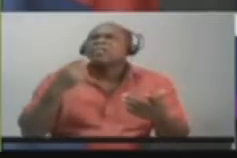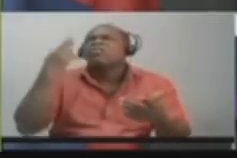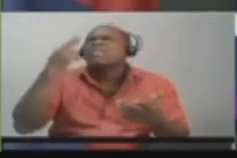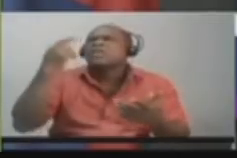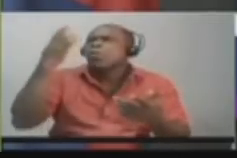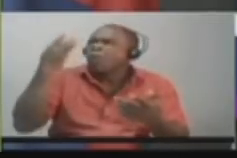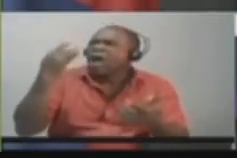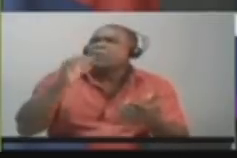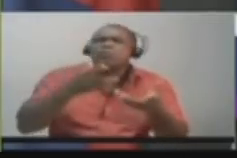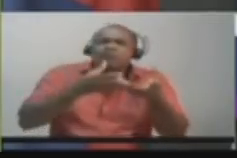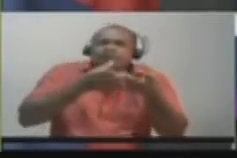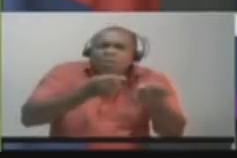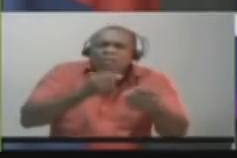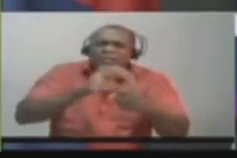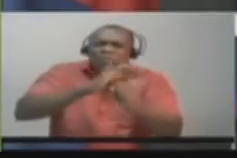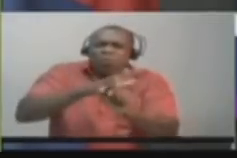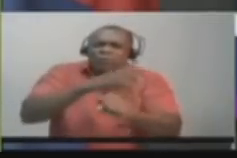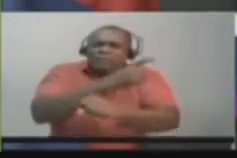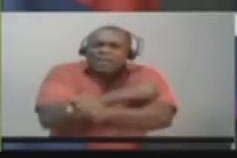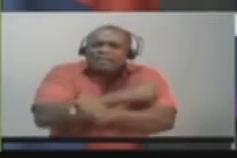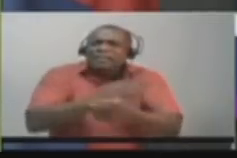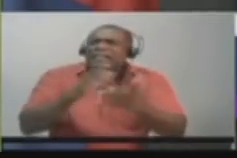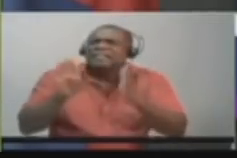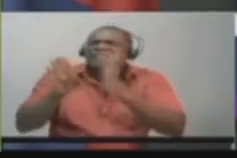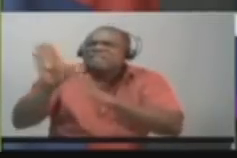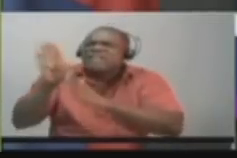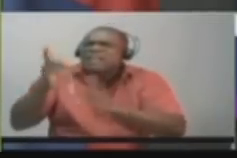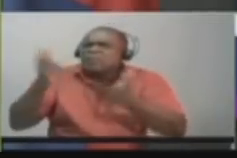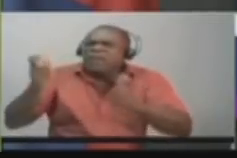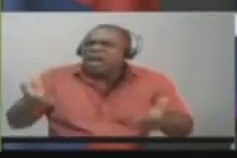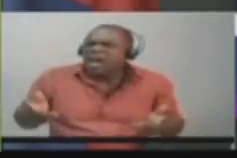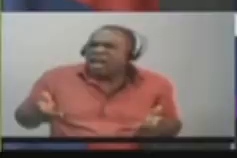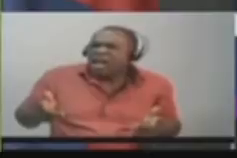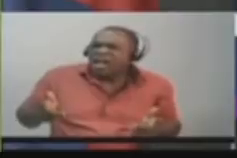That is comparing apples and oranges.